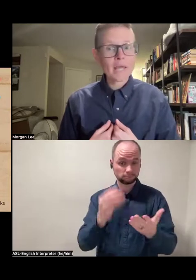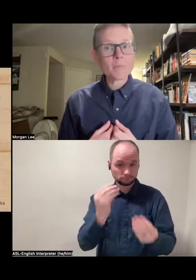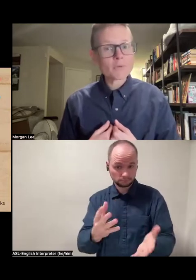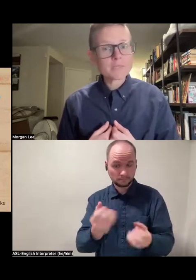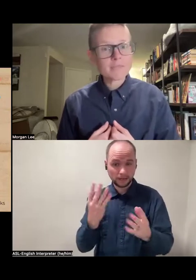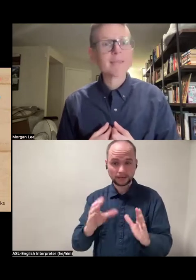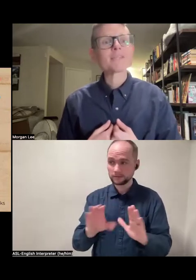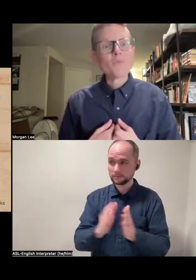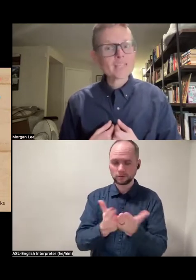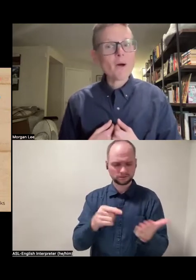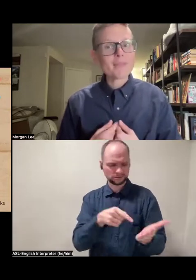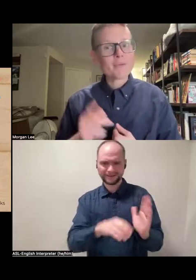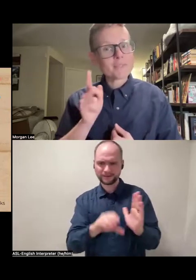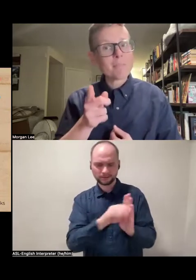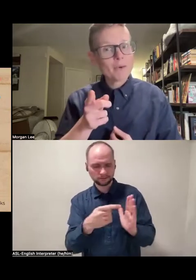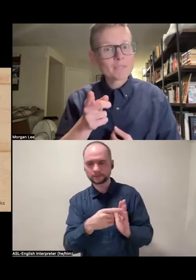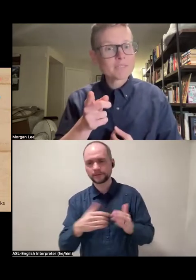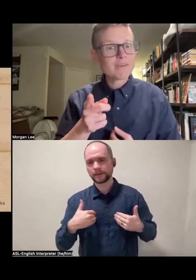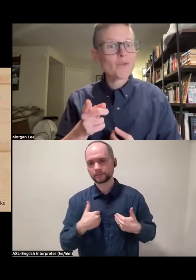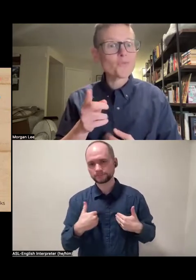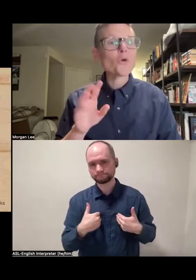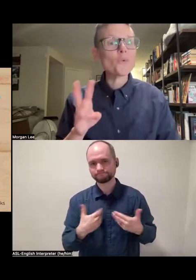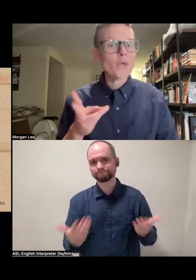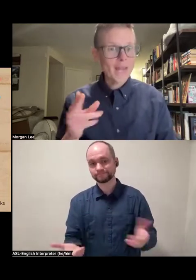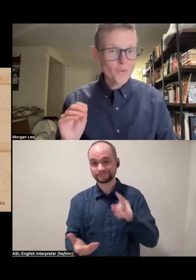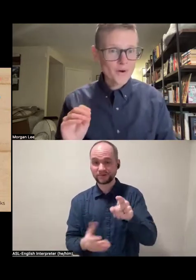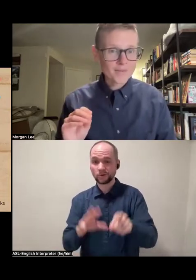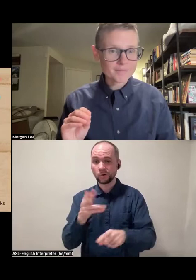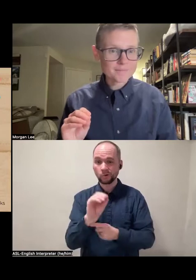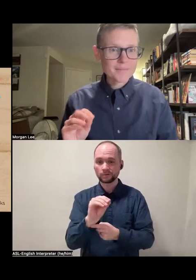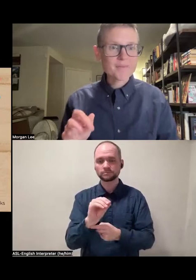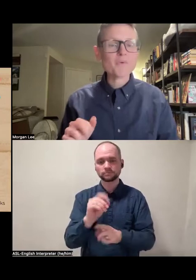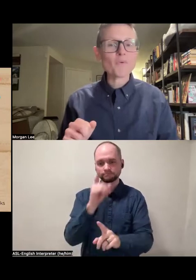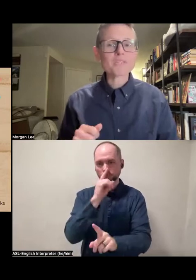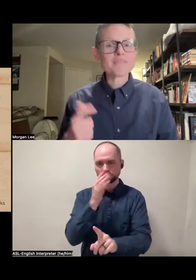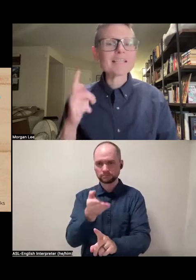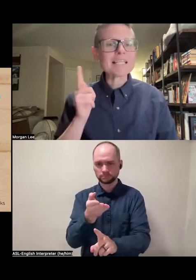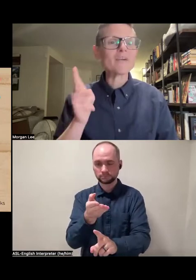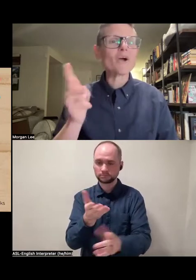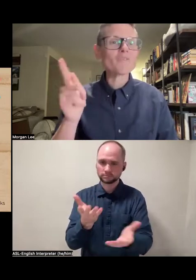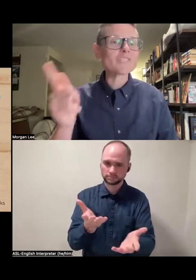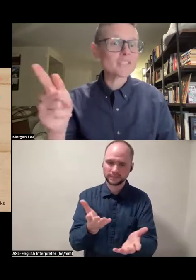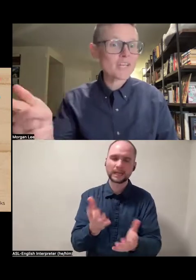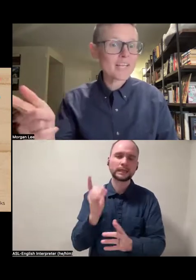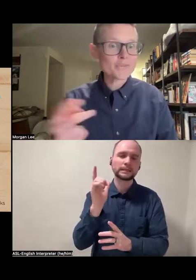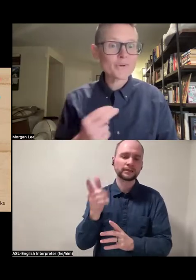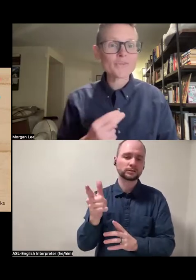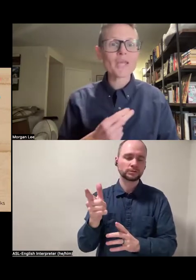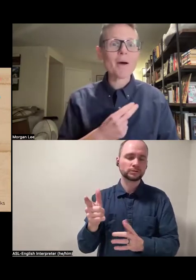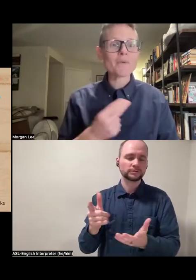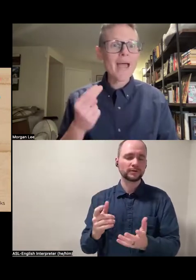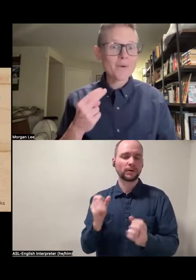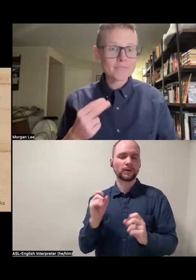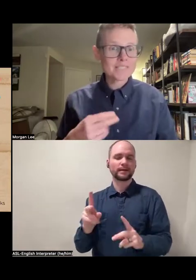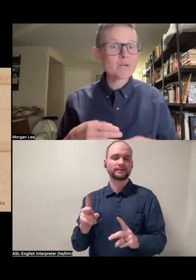books are animals. So that's why there is a mouse under the who category. But of course, that's a later conversation as you start